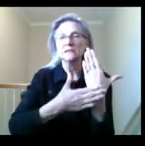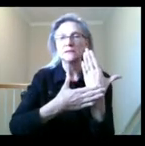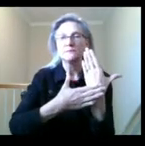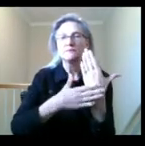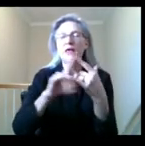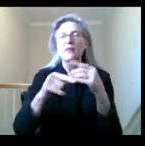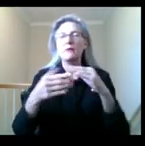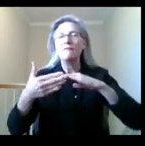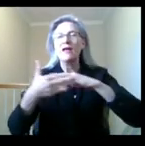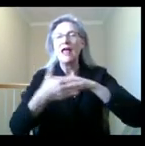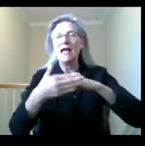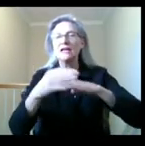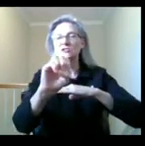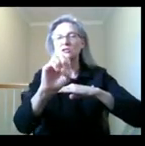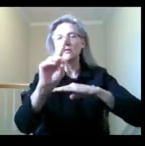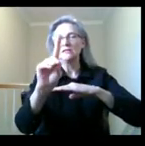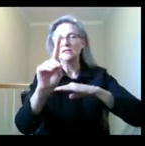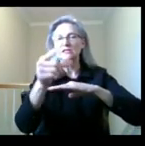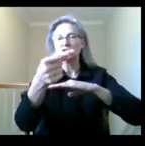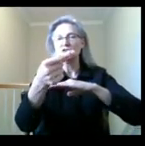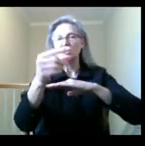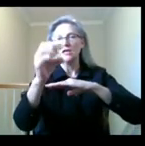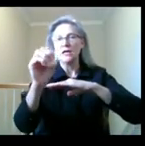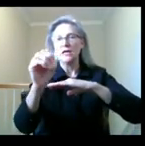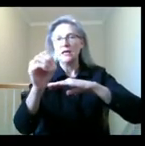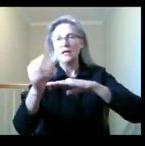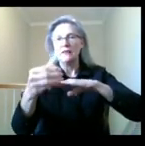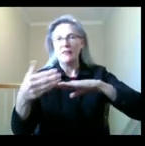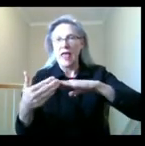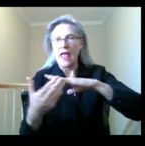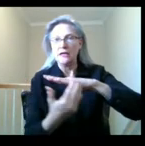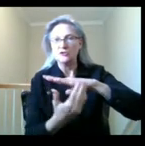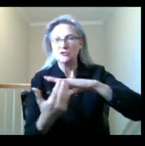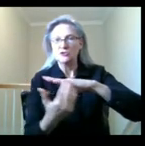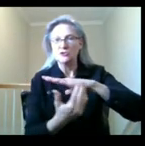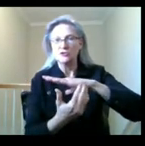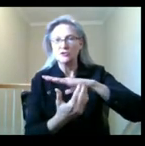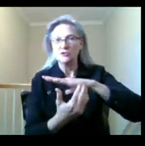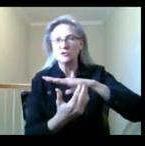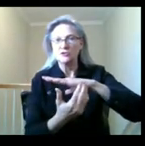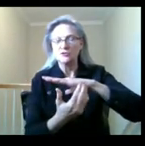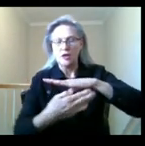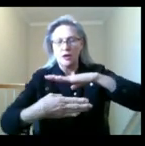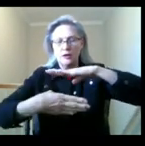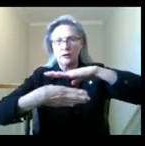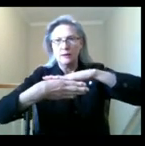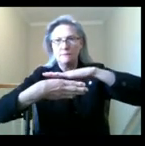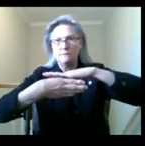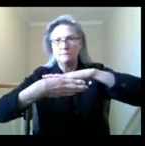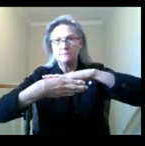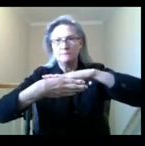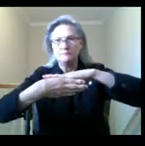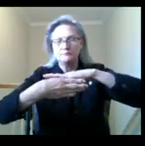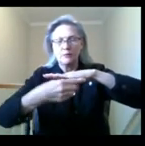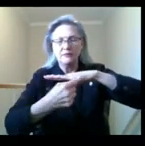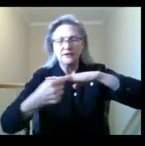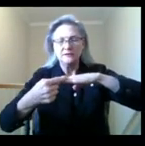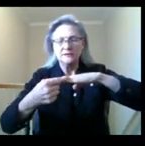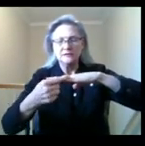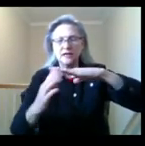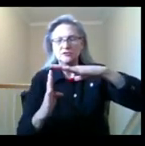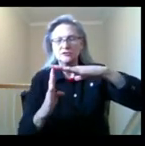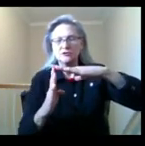an edge, and it's what connects one vertex to the next vertex. That's called an edge. So this is an edge, this is an edge,